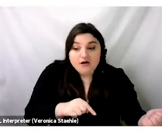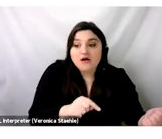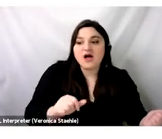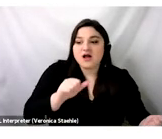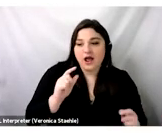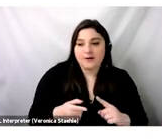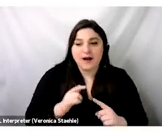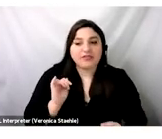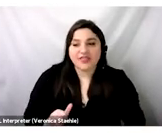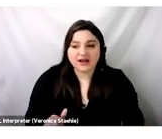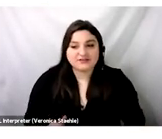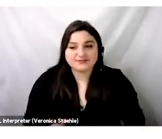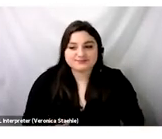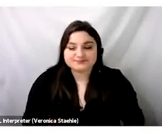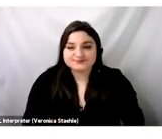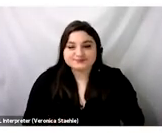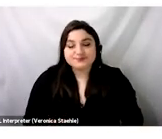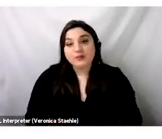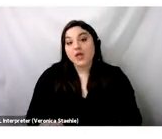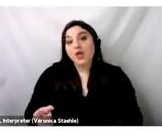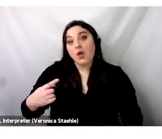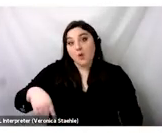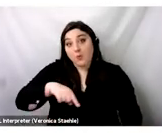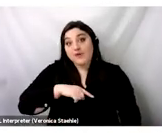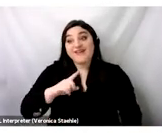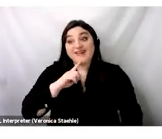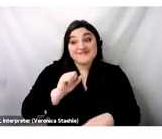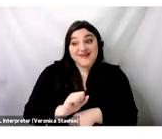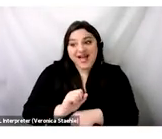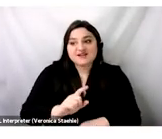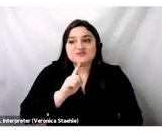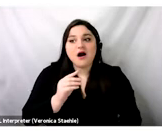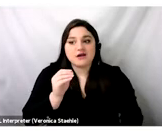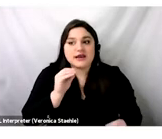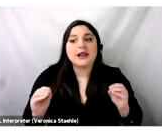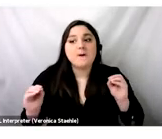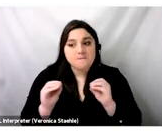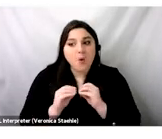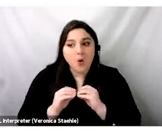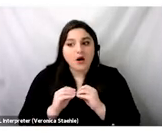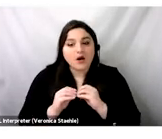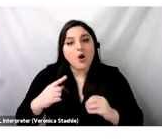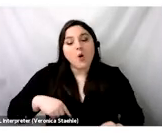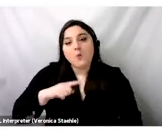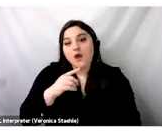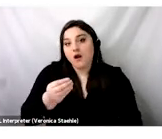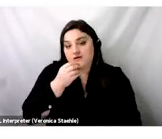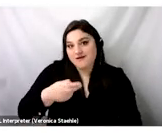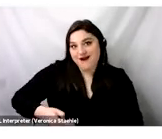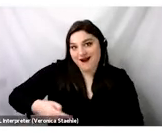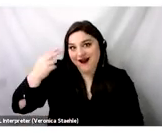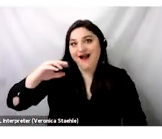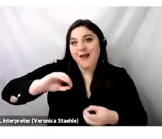plastic particles won't hurt me. We're actually eating like a very high concentration